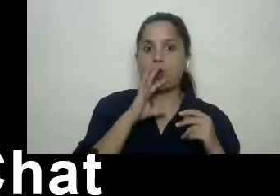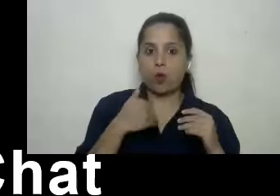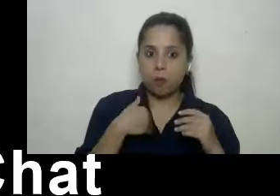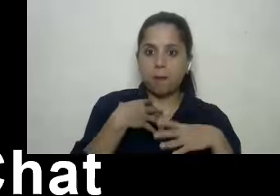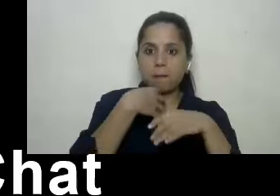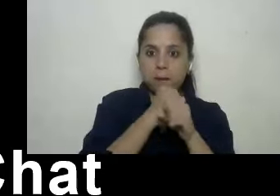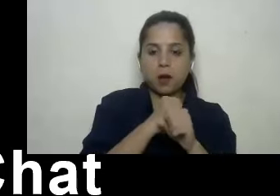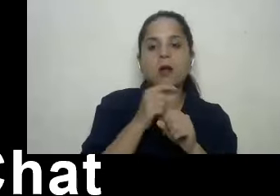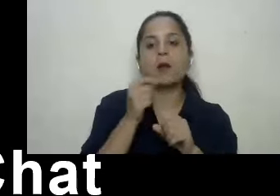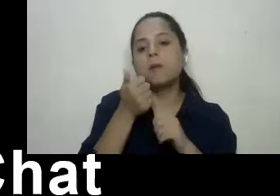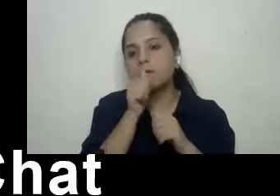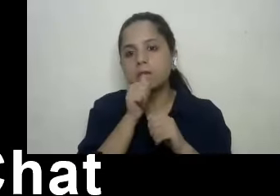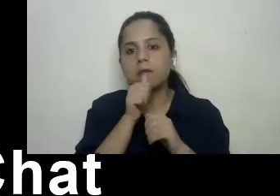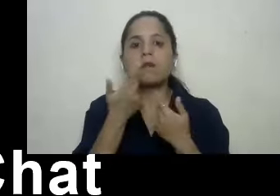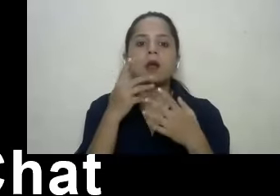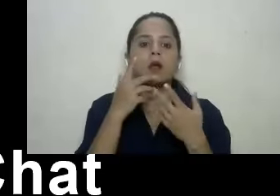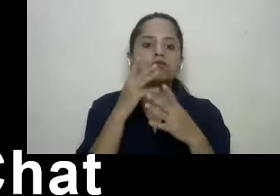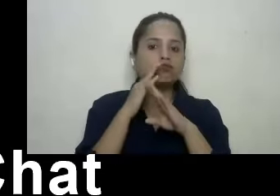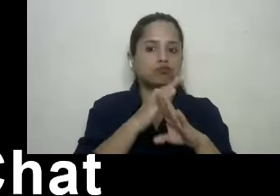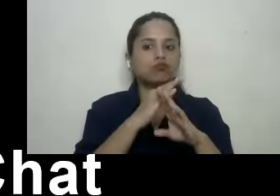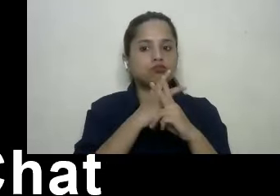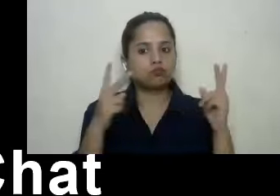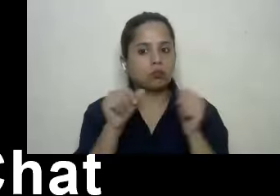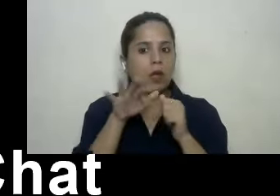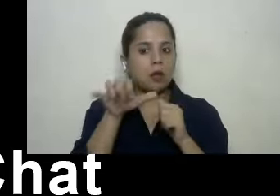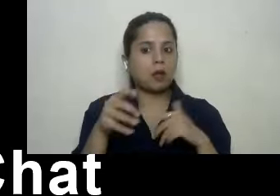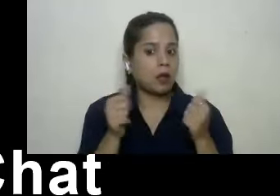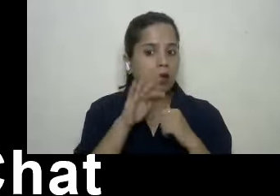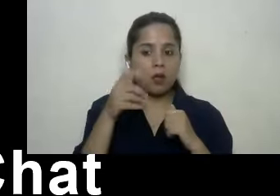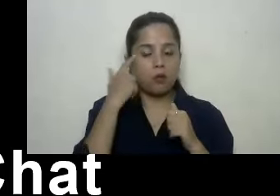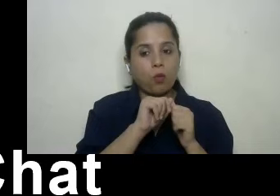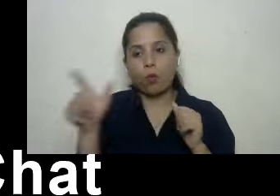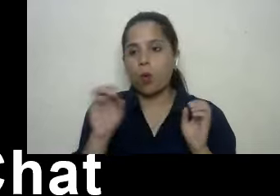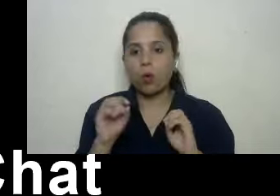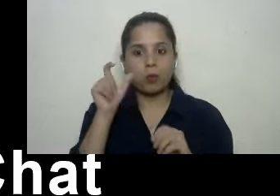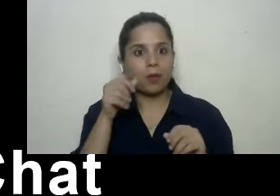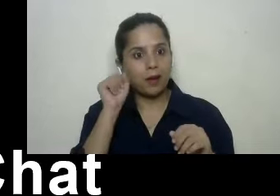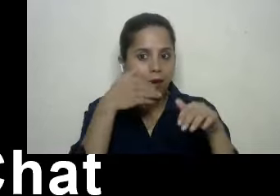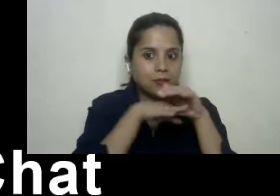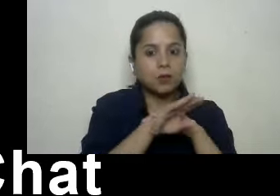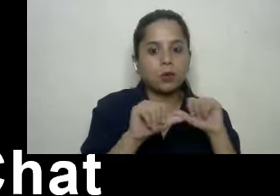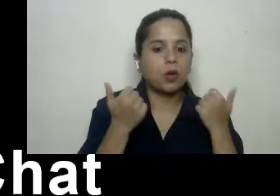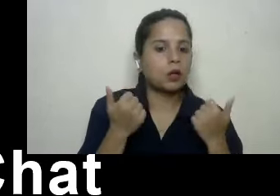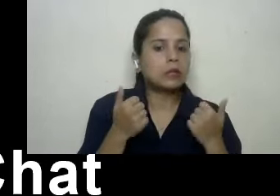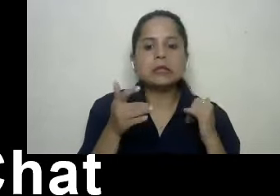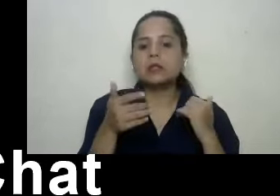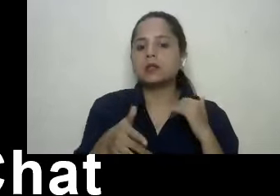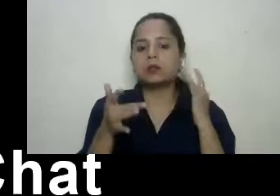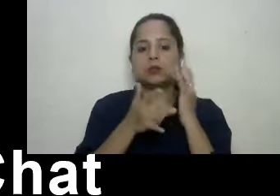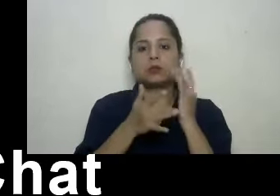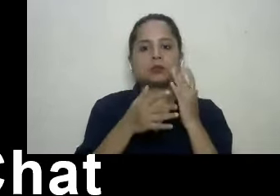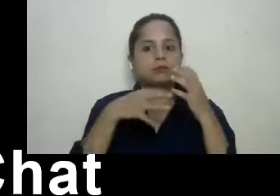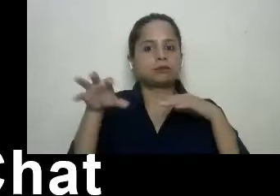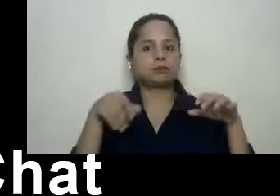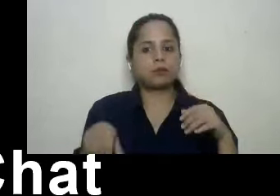all cost, accessibility. It's not accessible to everyone. So the digital divide has increased because low